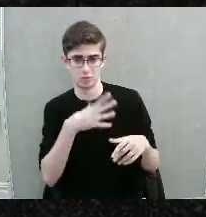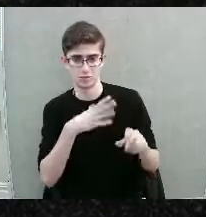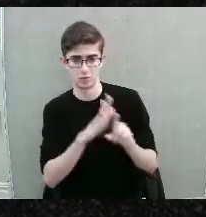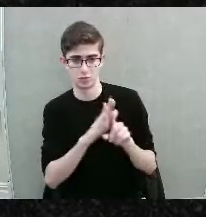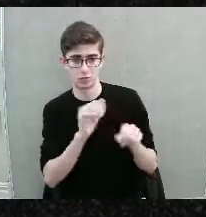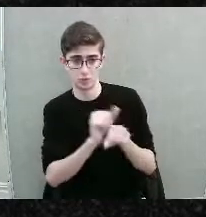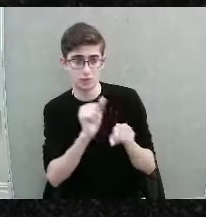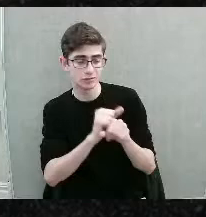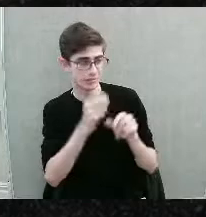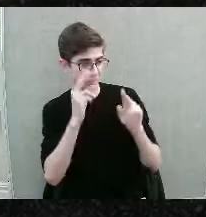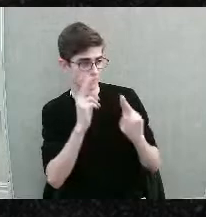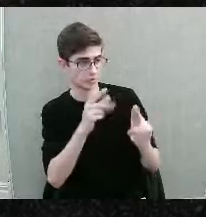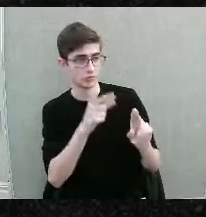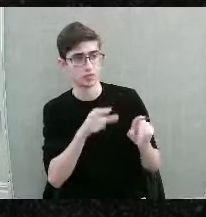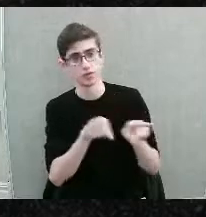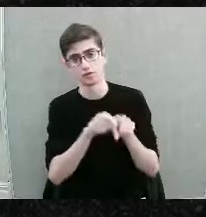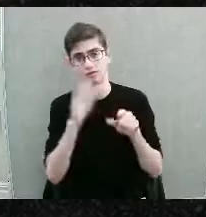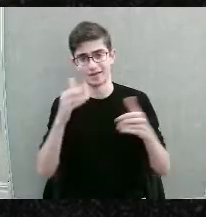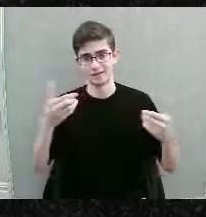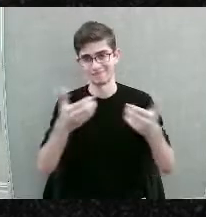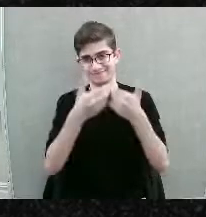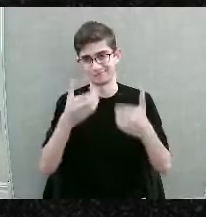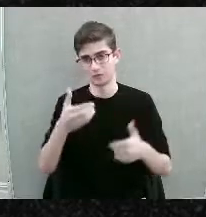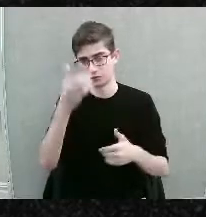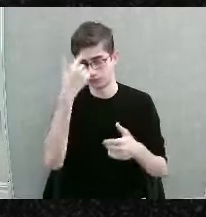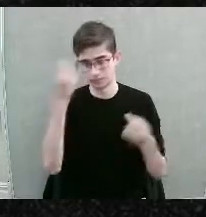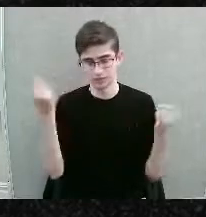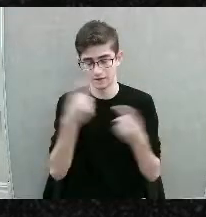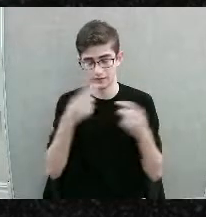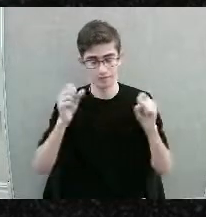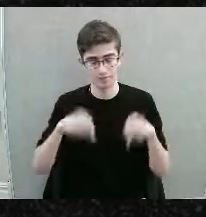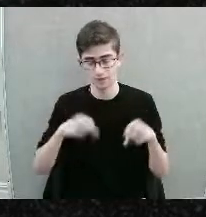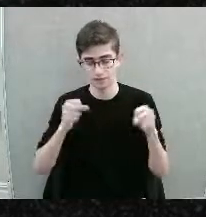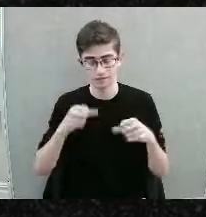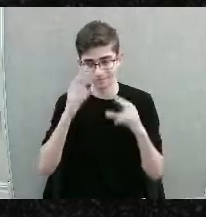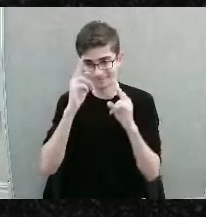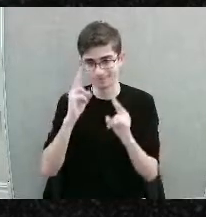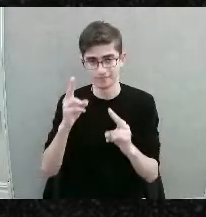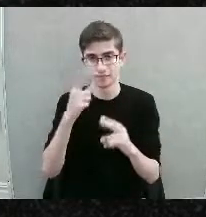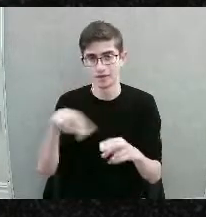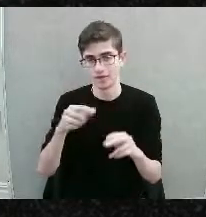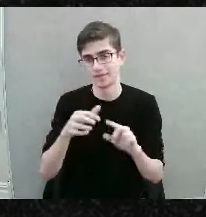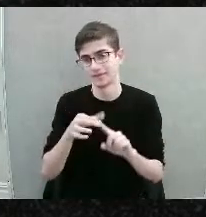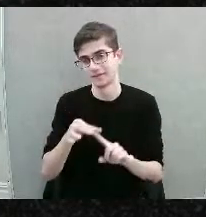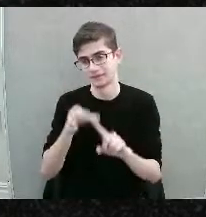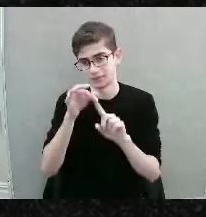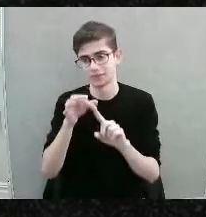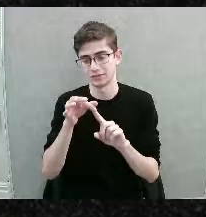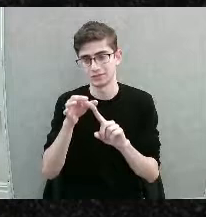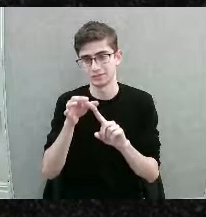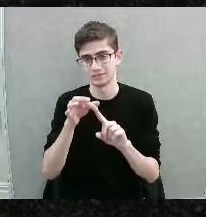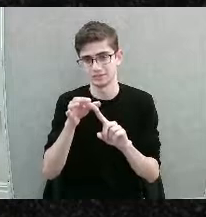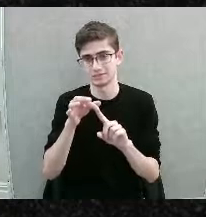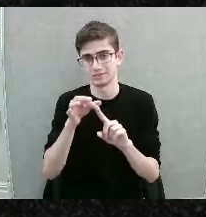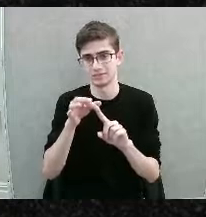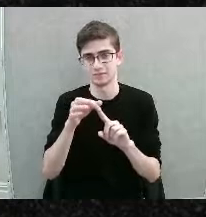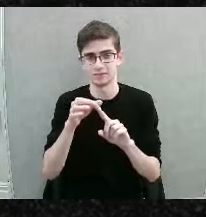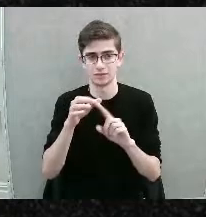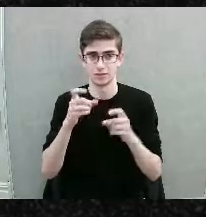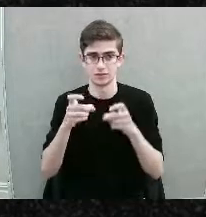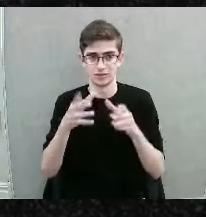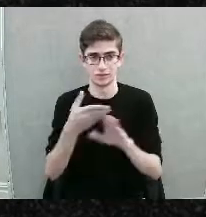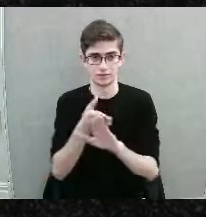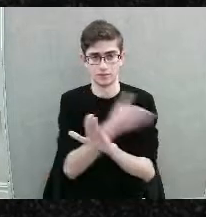and toasts to everyone who made this possible, most especially the previous director of BCRW, Elizabeth Castelli. So please join us next Thursday